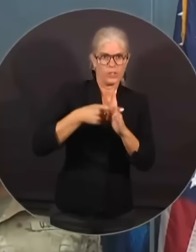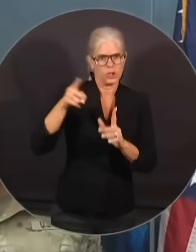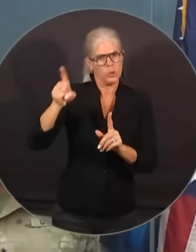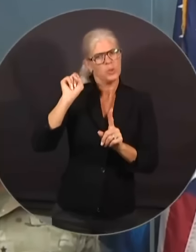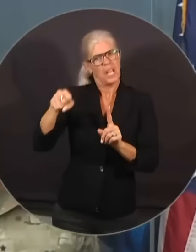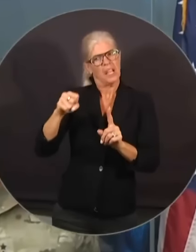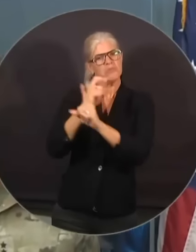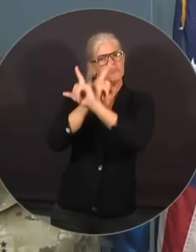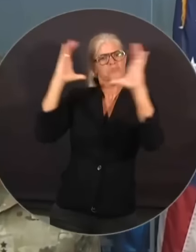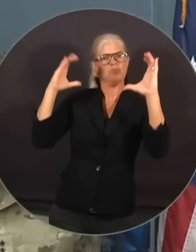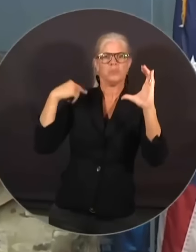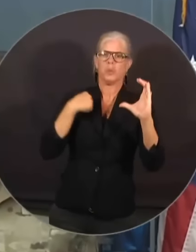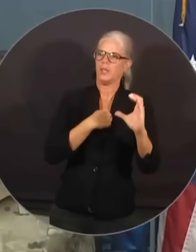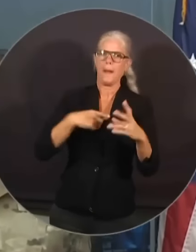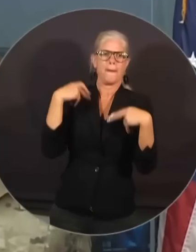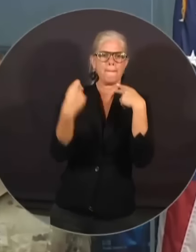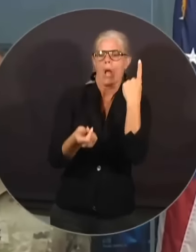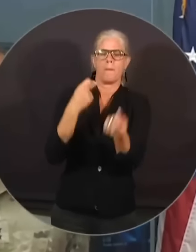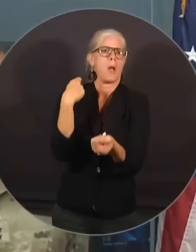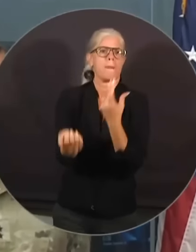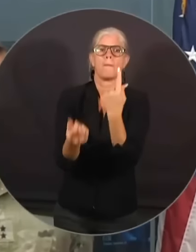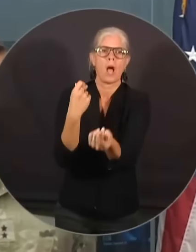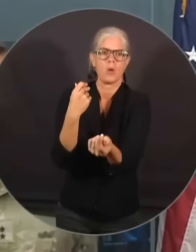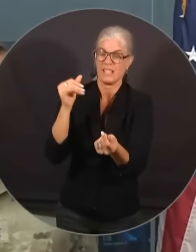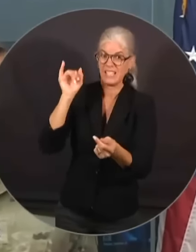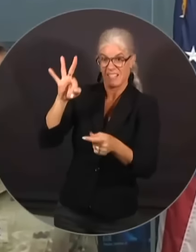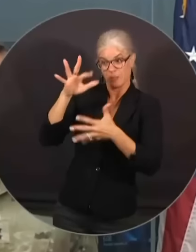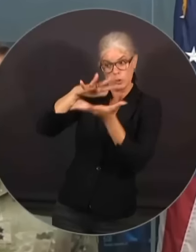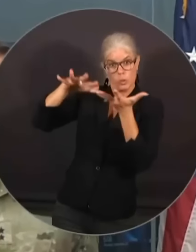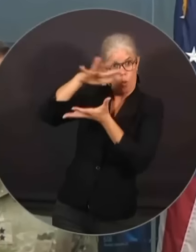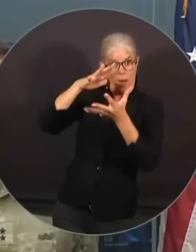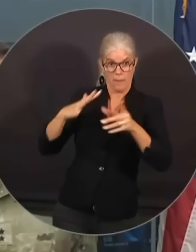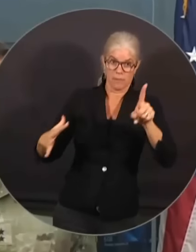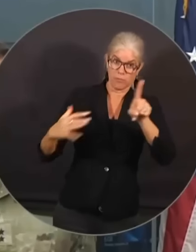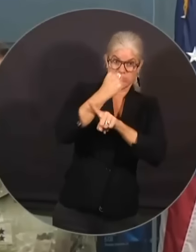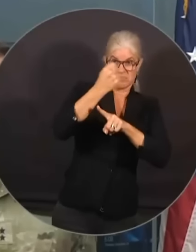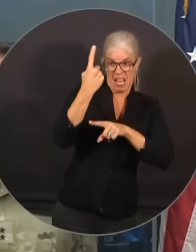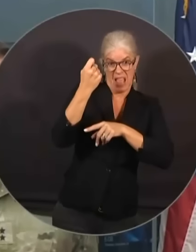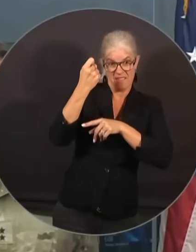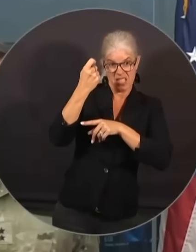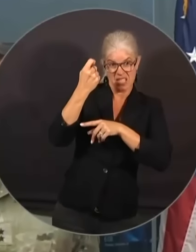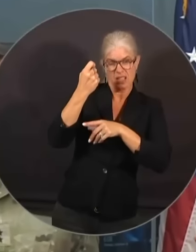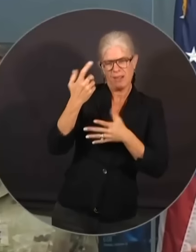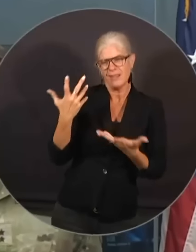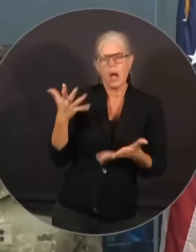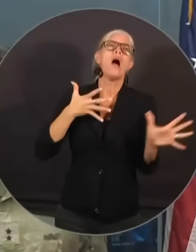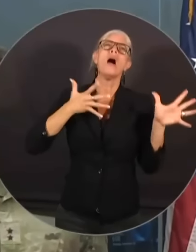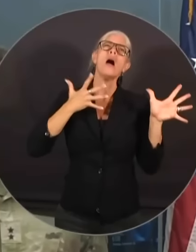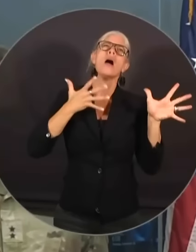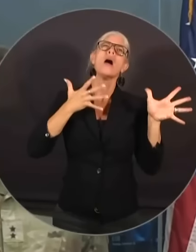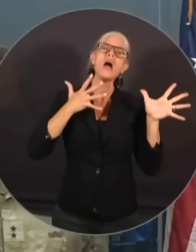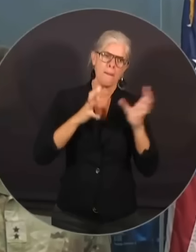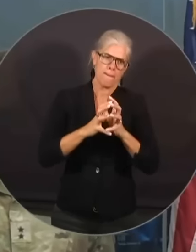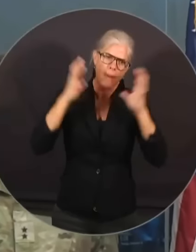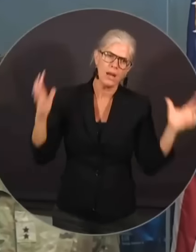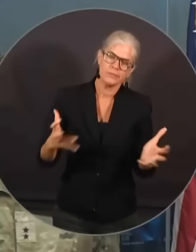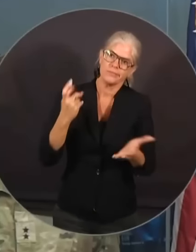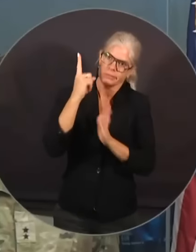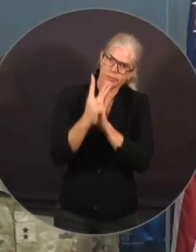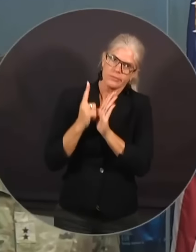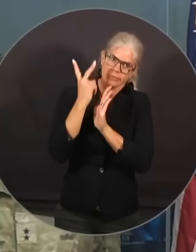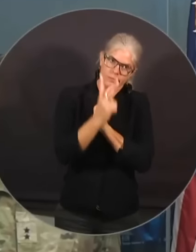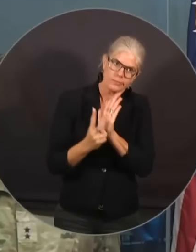the response. If the storm hits at 11, you're going to have serious winds probably for several hours after that. And so they're